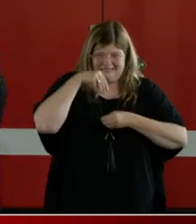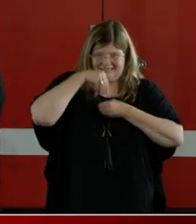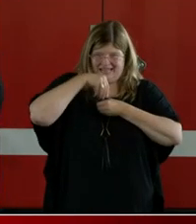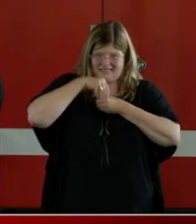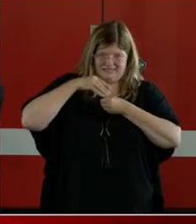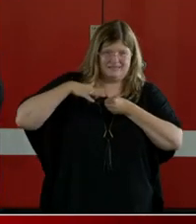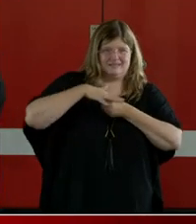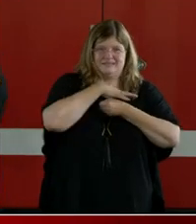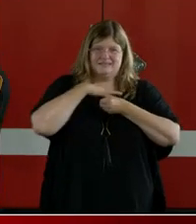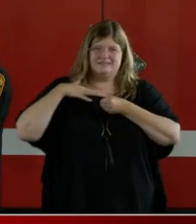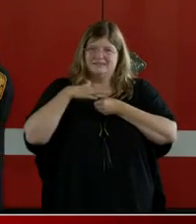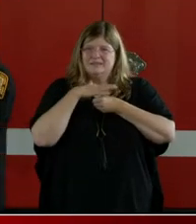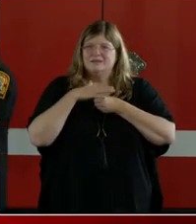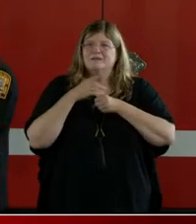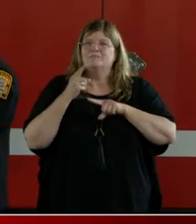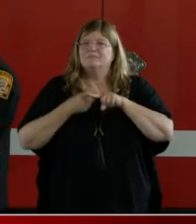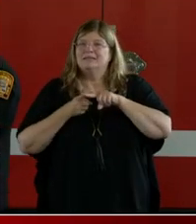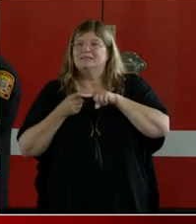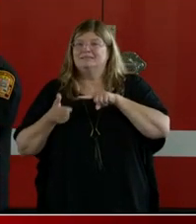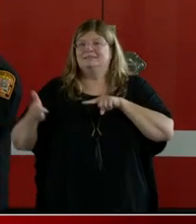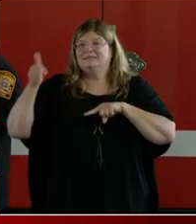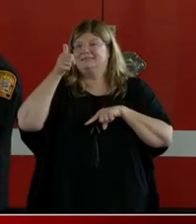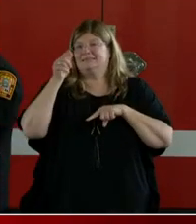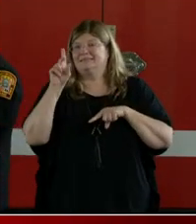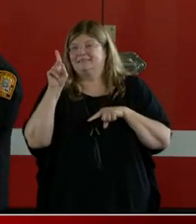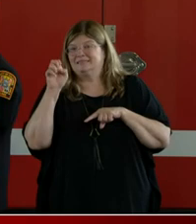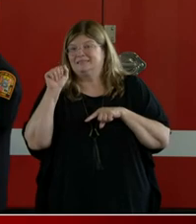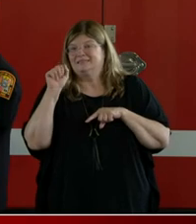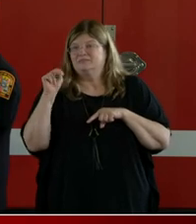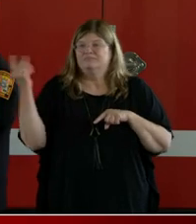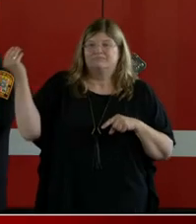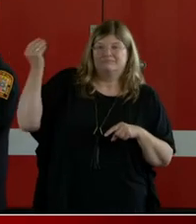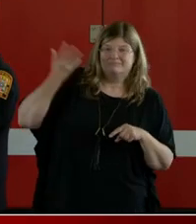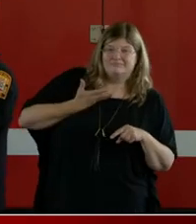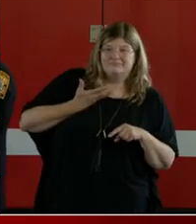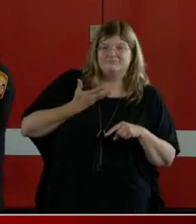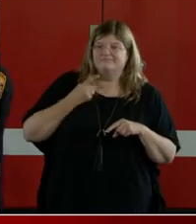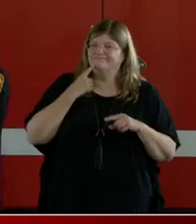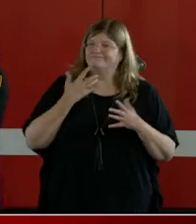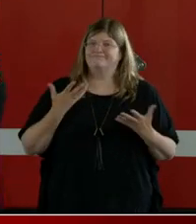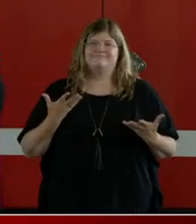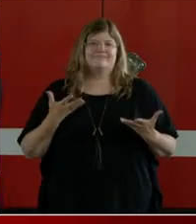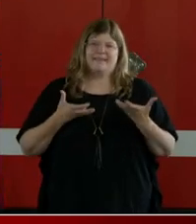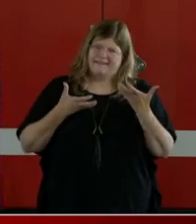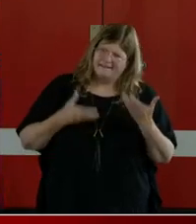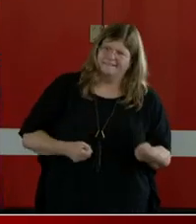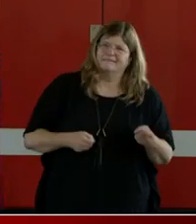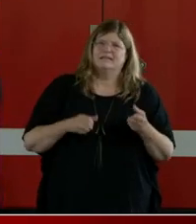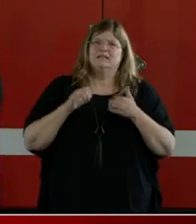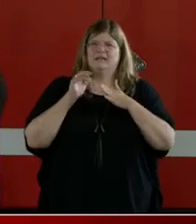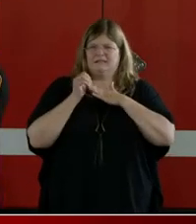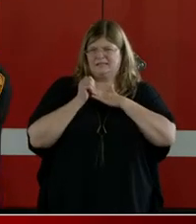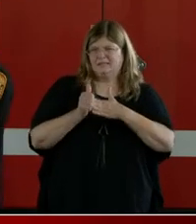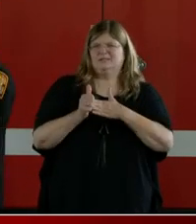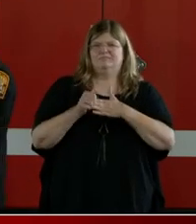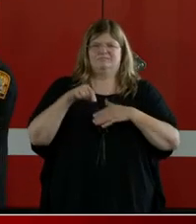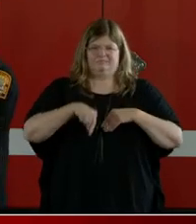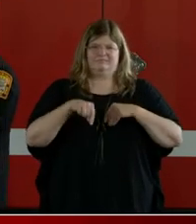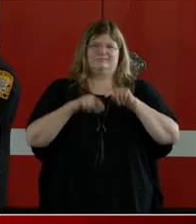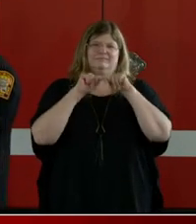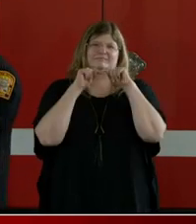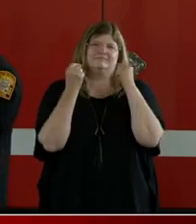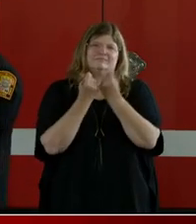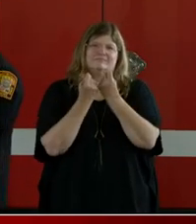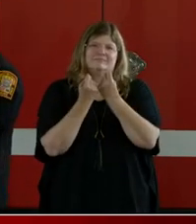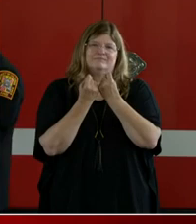very long conversation, and he told me how confident he was in the leadership team, in the pipeline